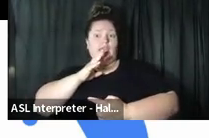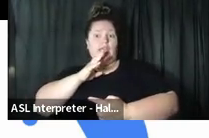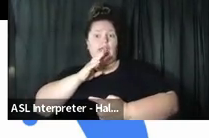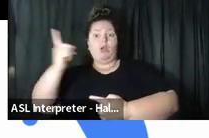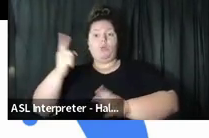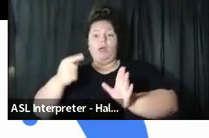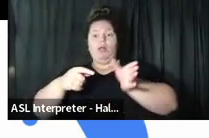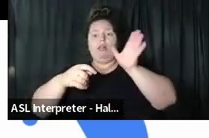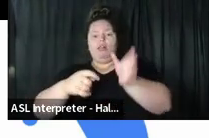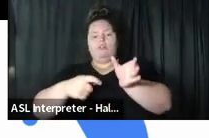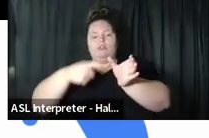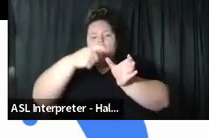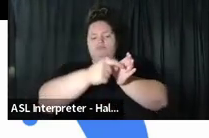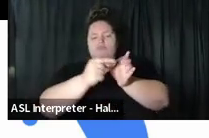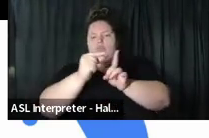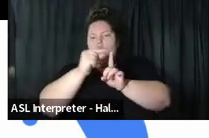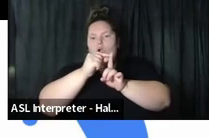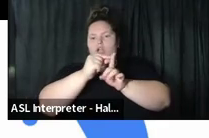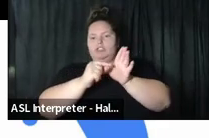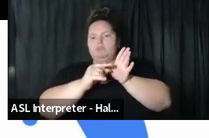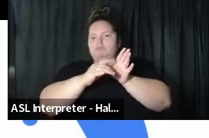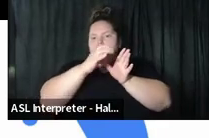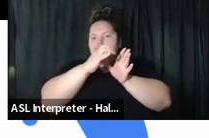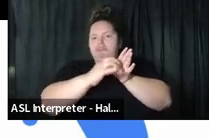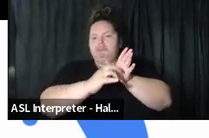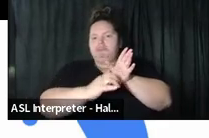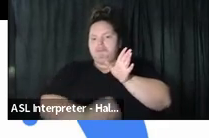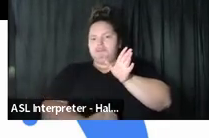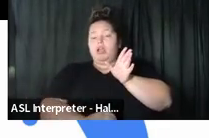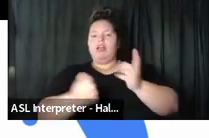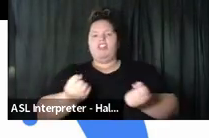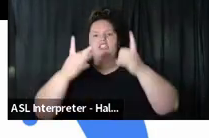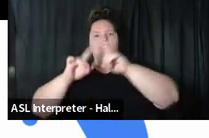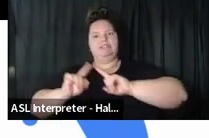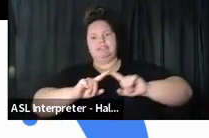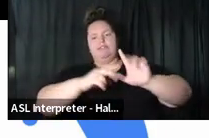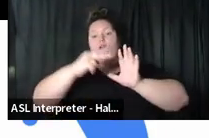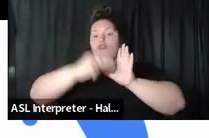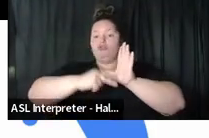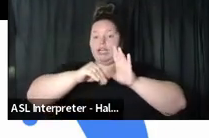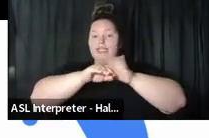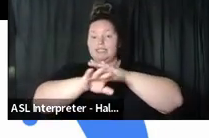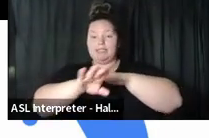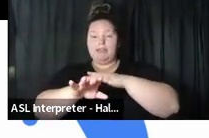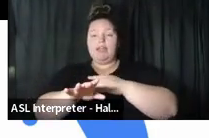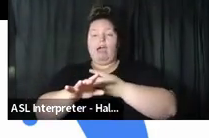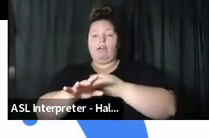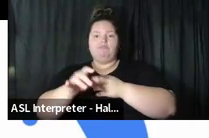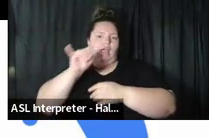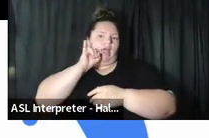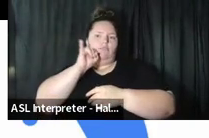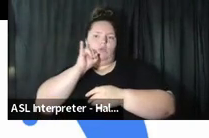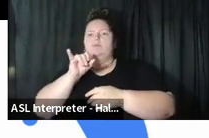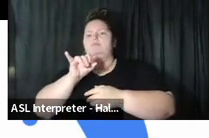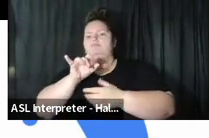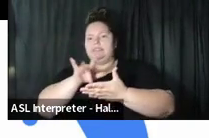text, so that you can read what they're saying. There's a lot of different hearing accessibility features on cell phones and tablets as well.